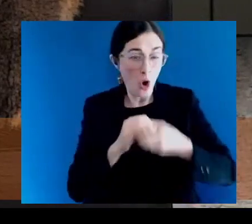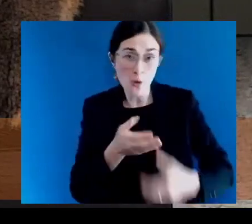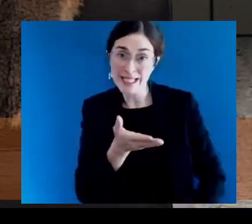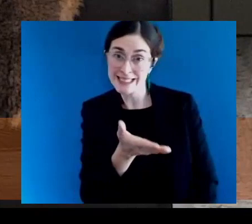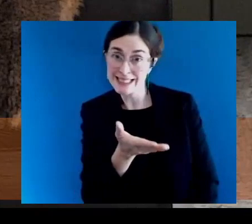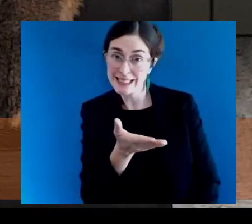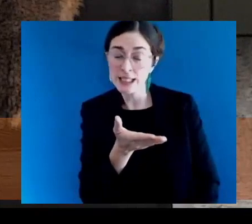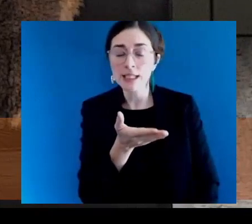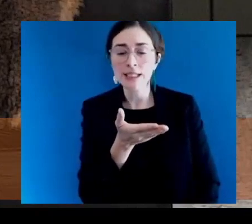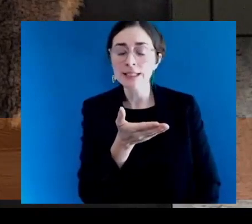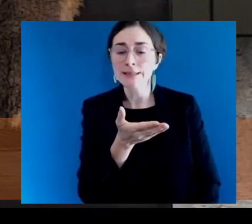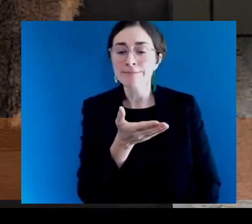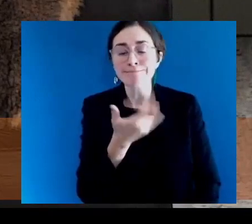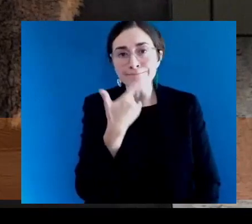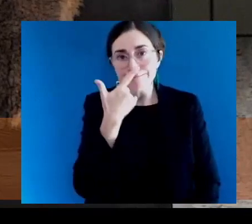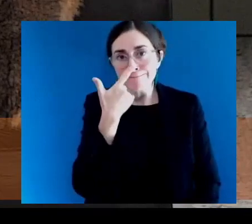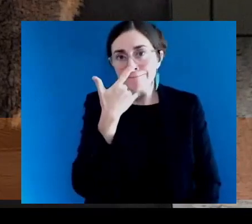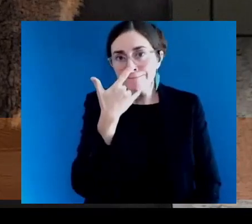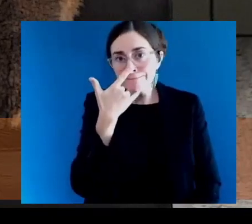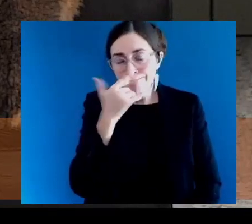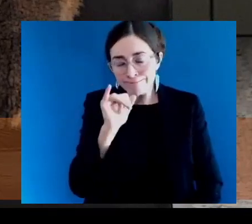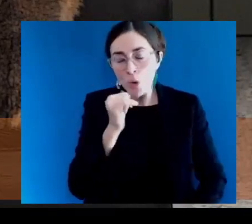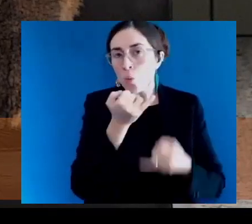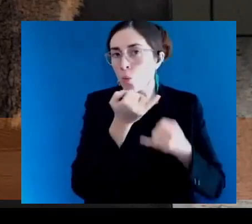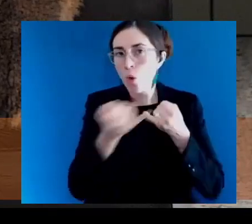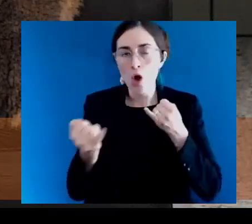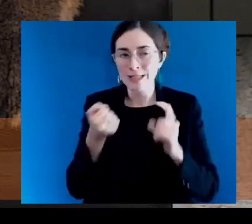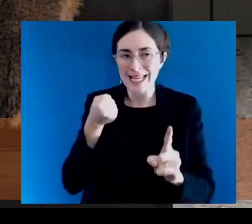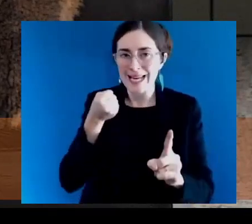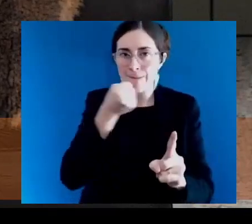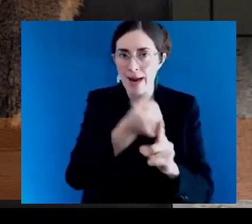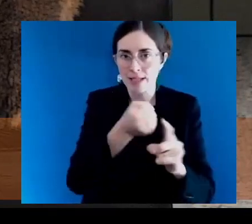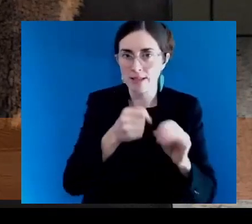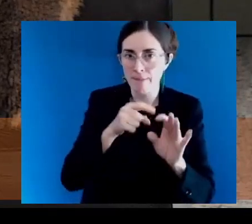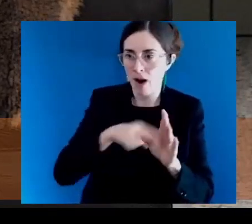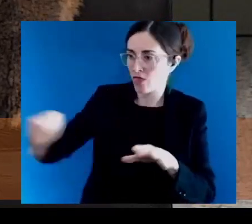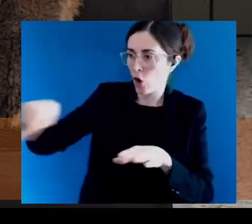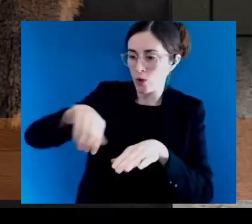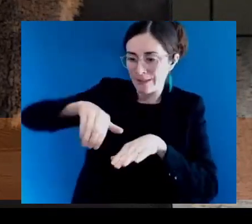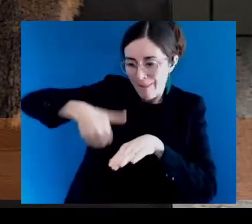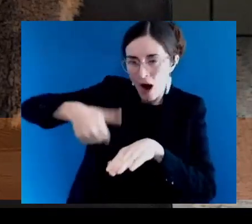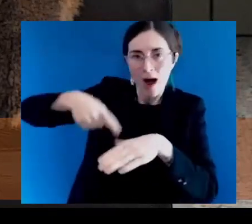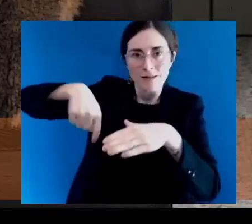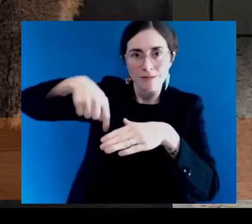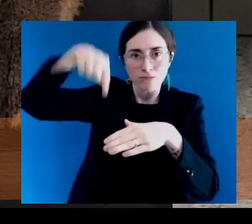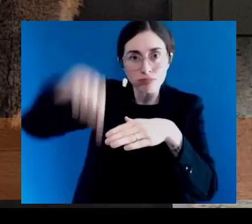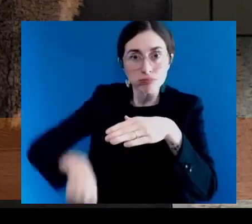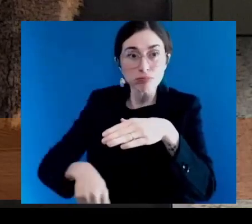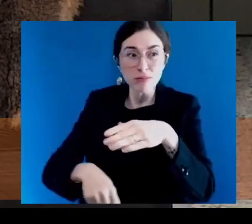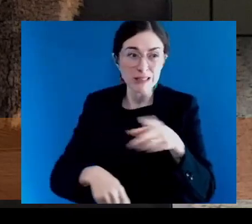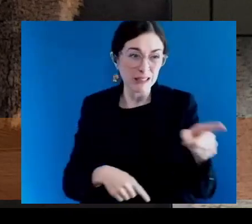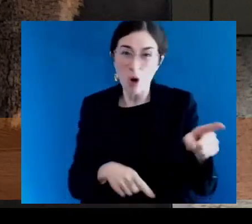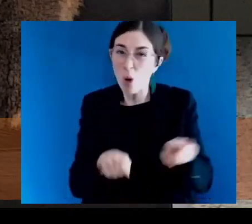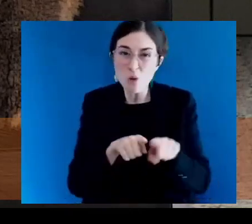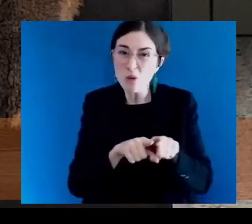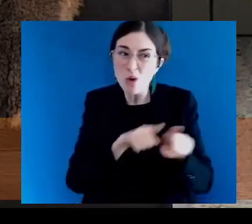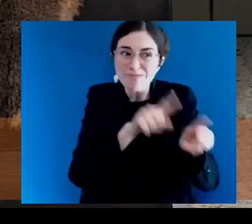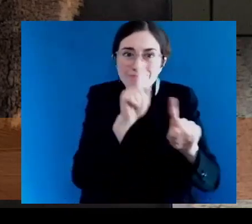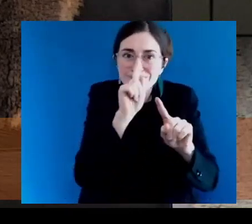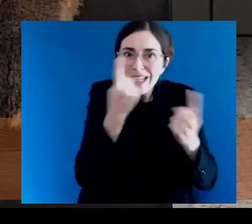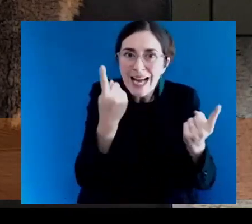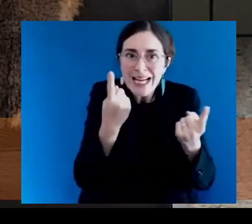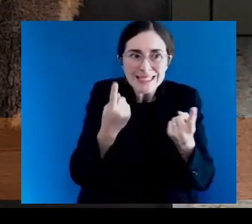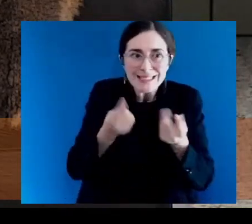are disproportionately impacted by those mines and are also least able to address those